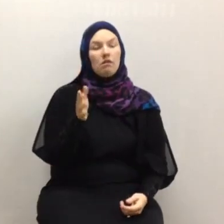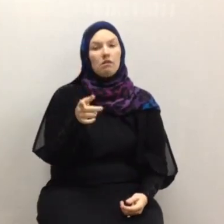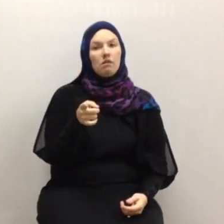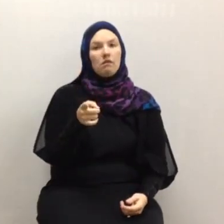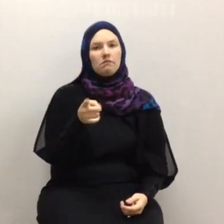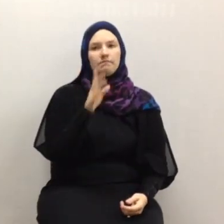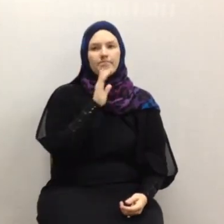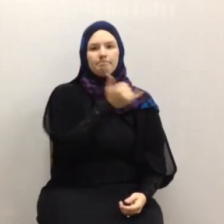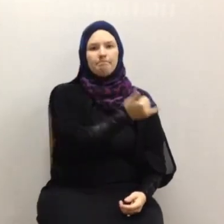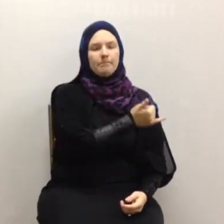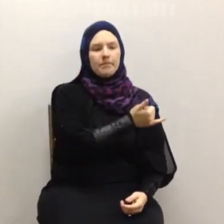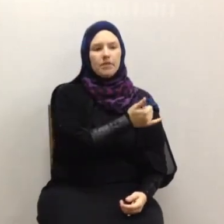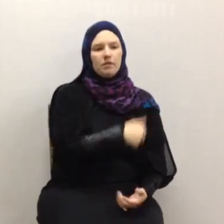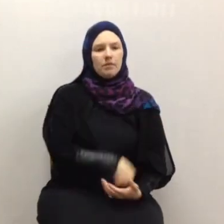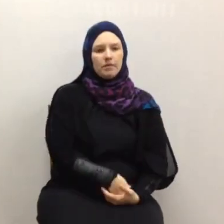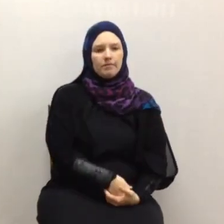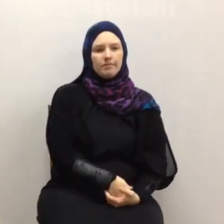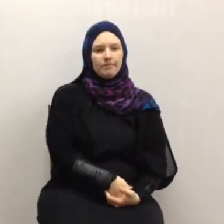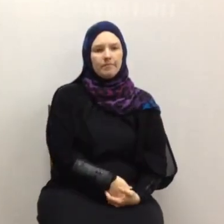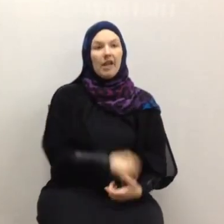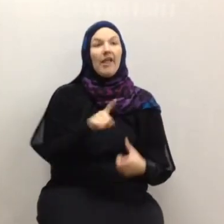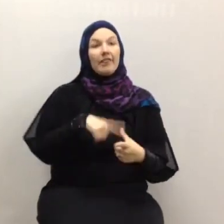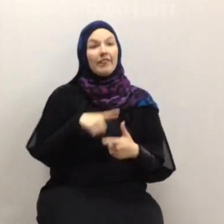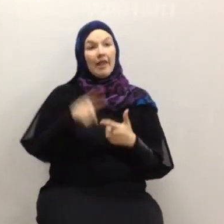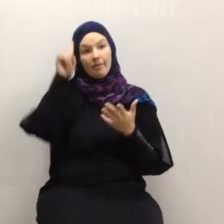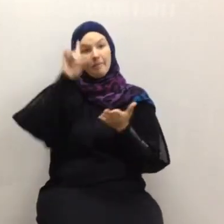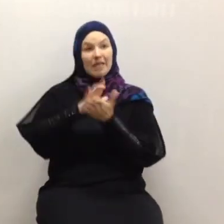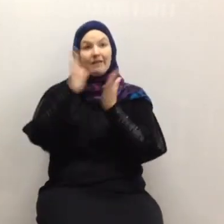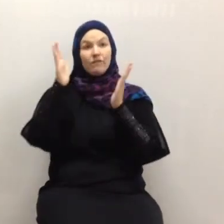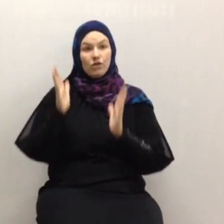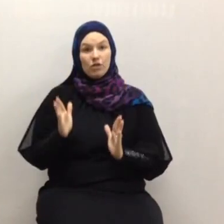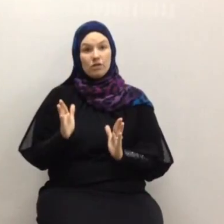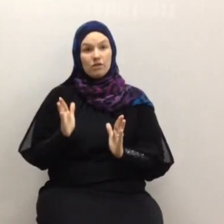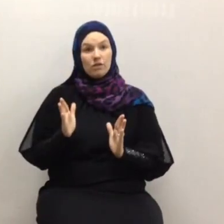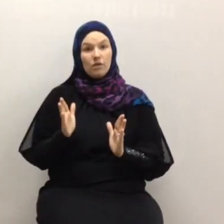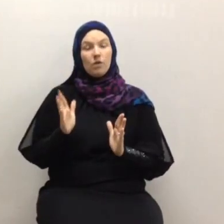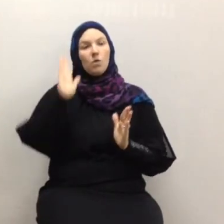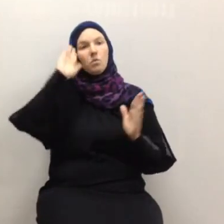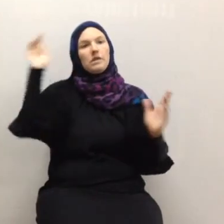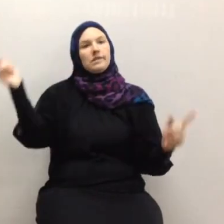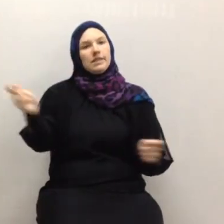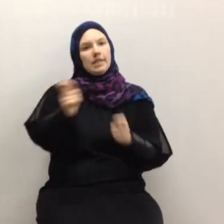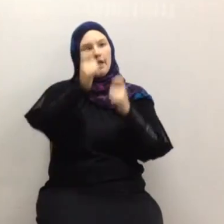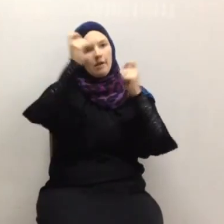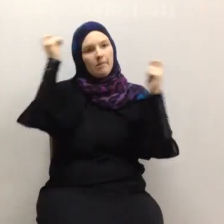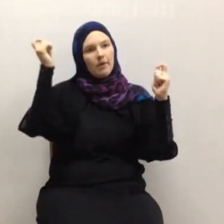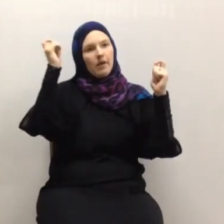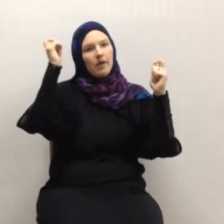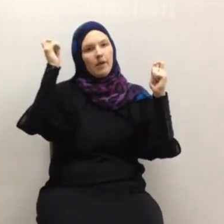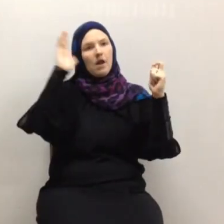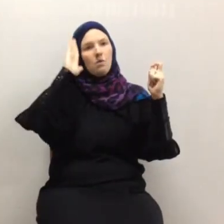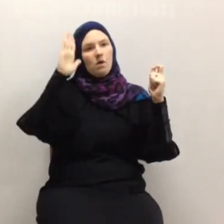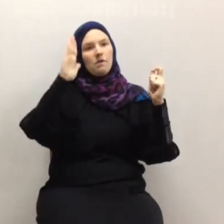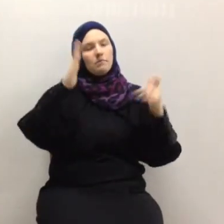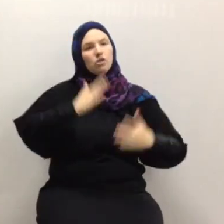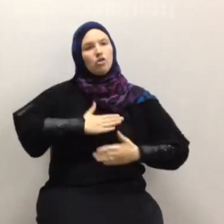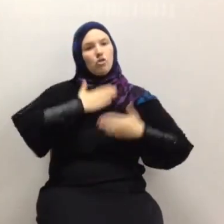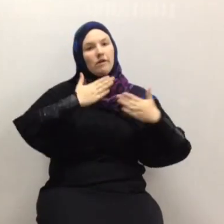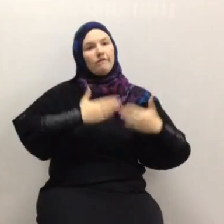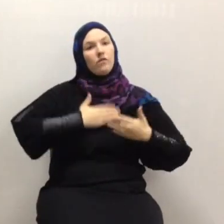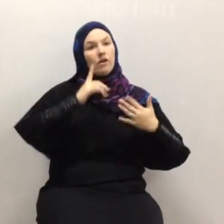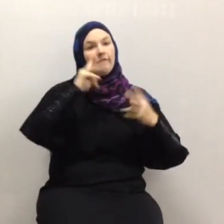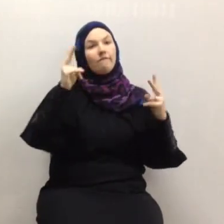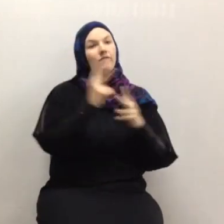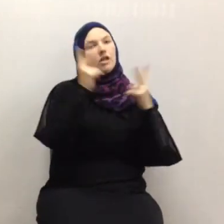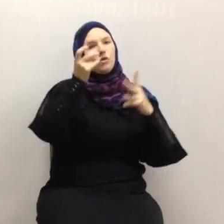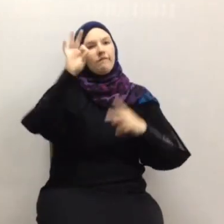Then the believers will celebrate and will be joyful for the victory of Allah and the support